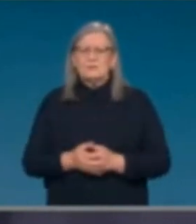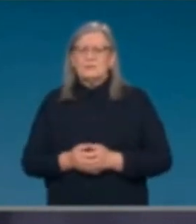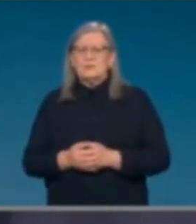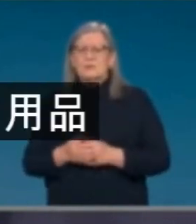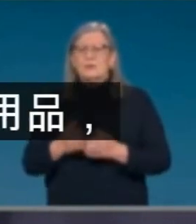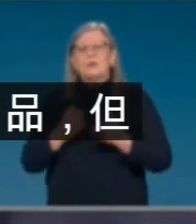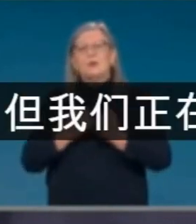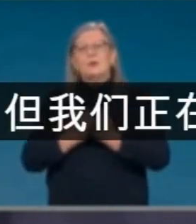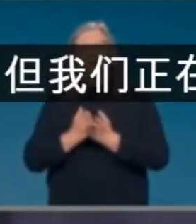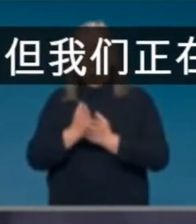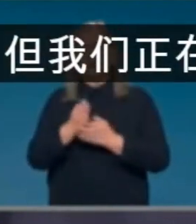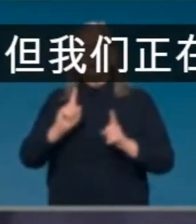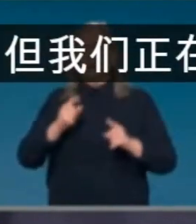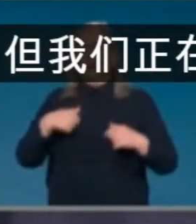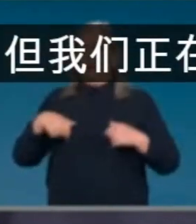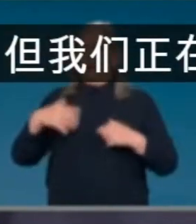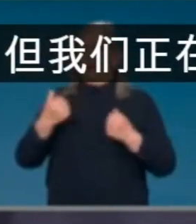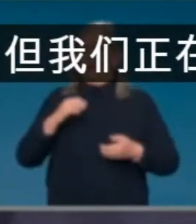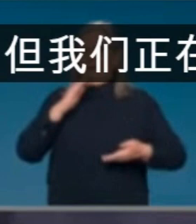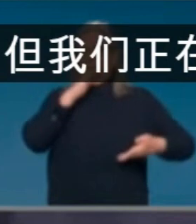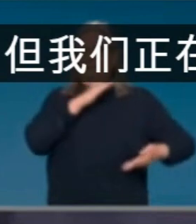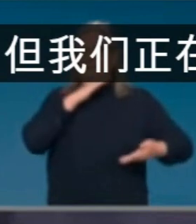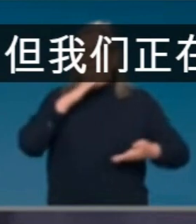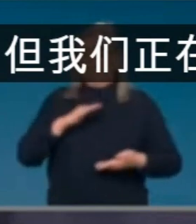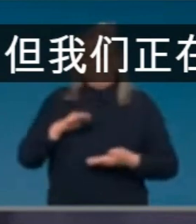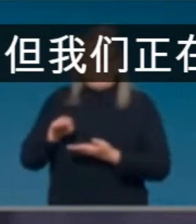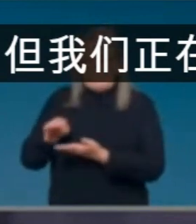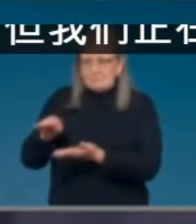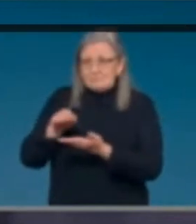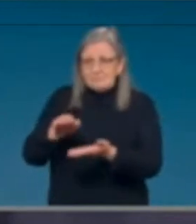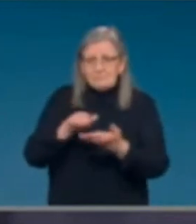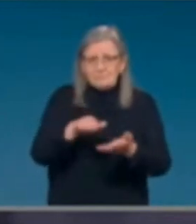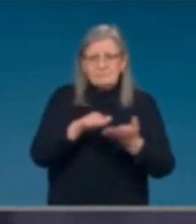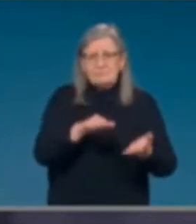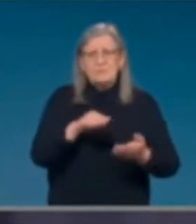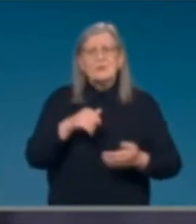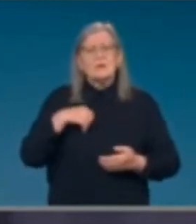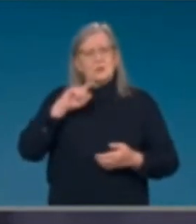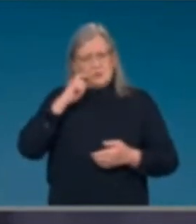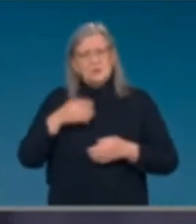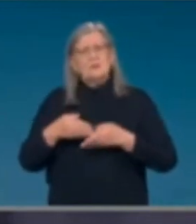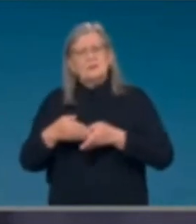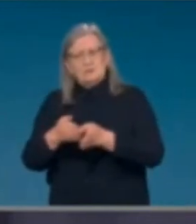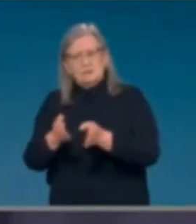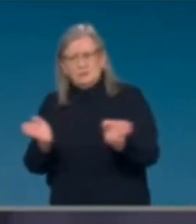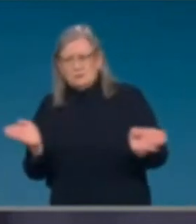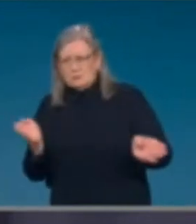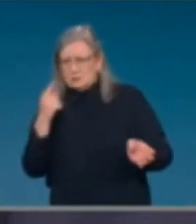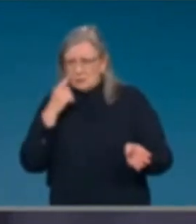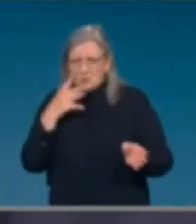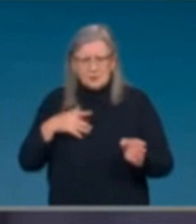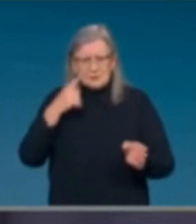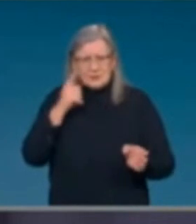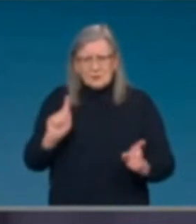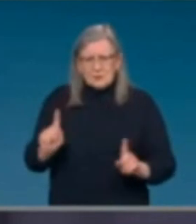National Medical Stockpile. But we're making it generally available, and we'll let that market develop, and for those that have got the